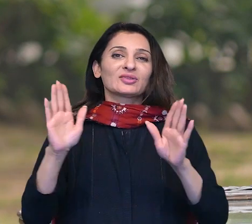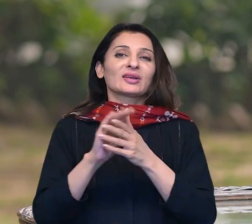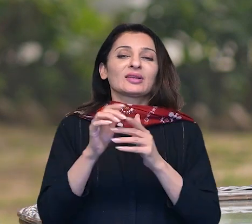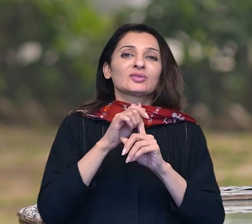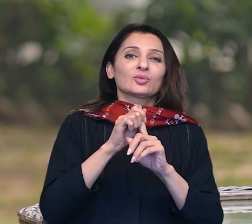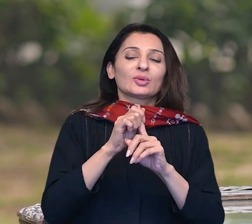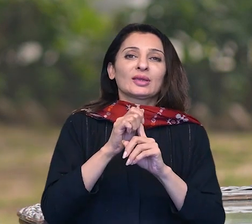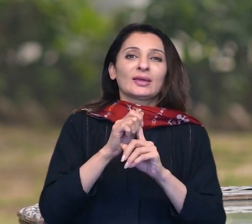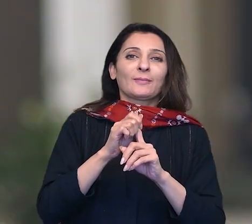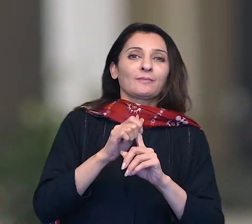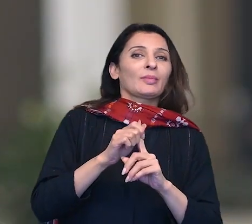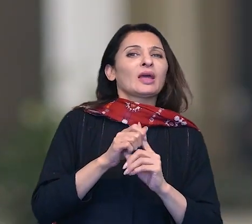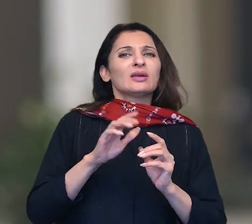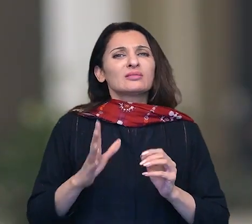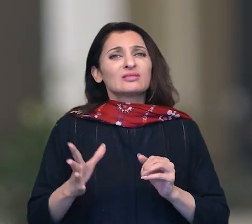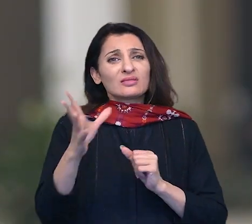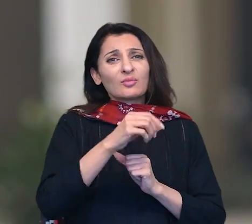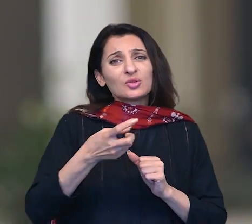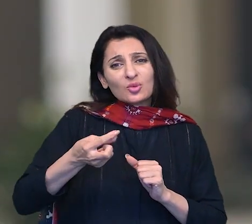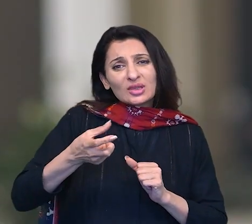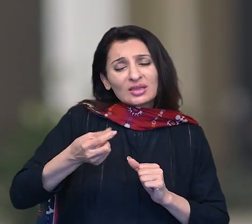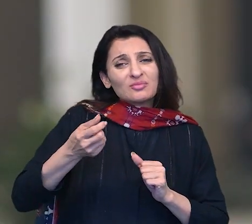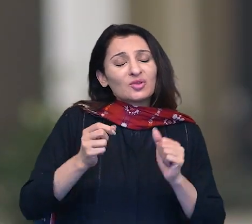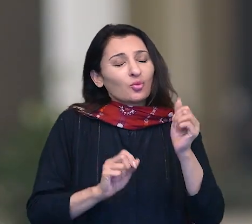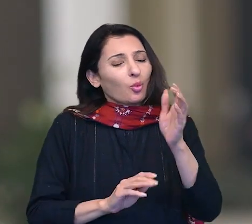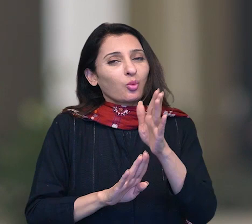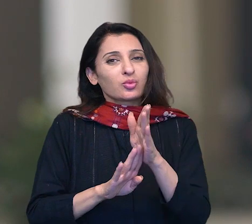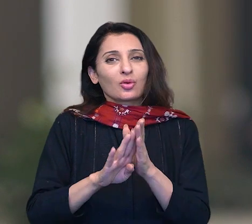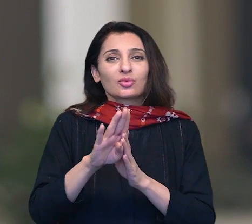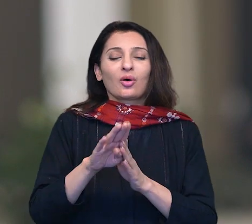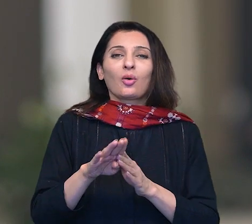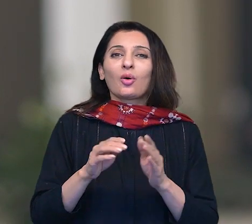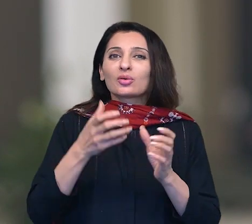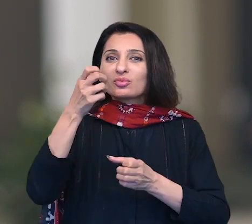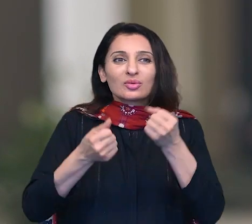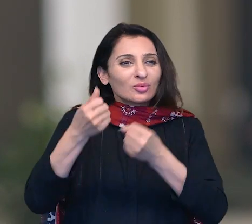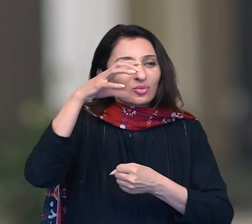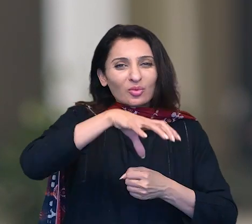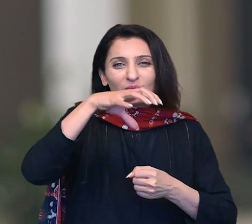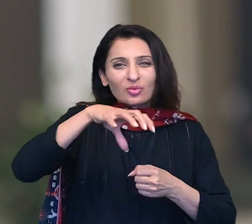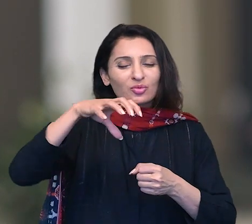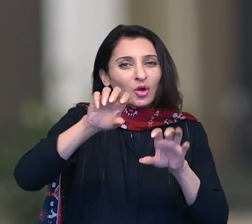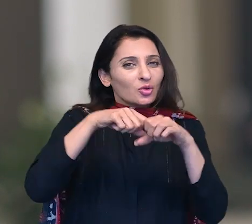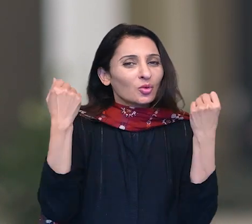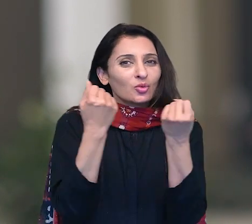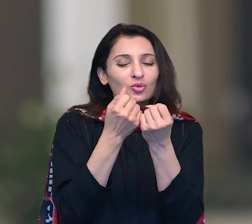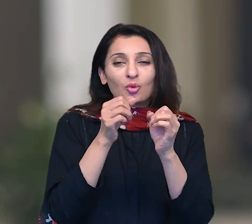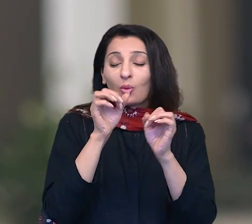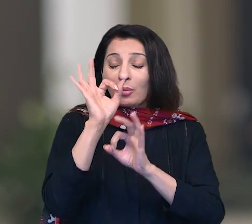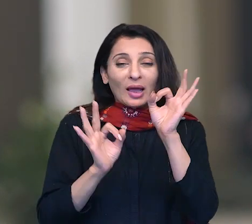whatever a cow eats, it will result in its milk. To manage a supply chain is very important.